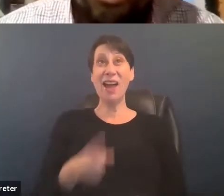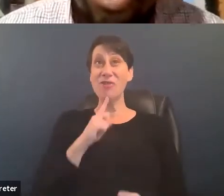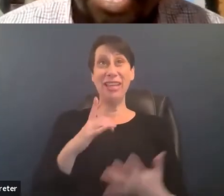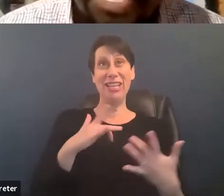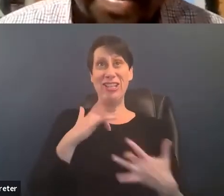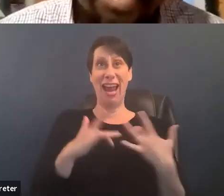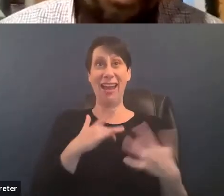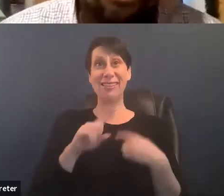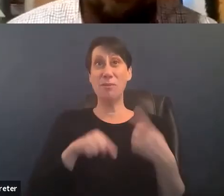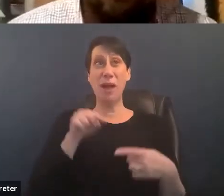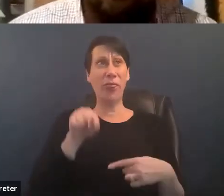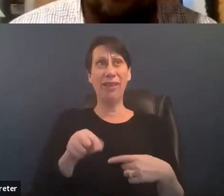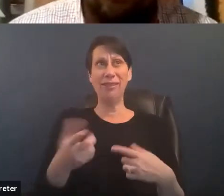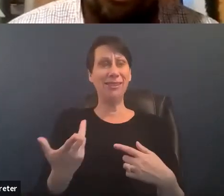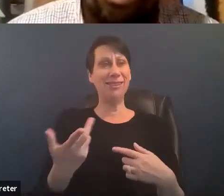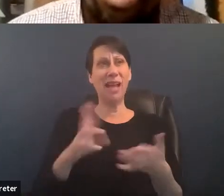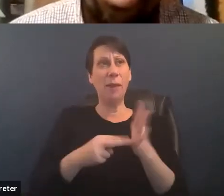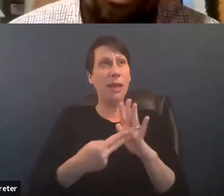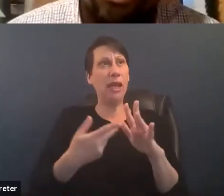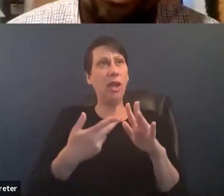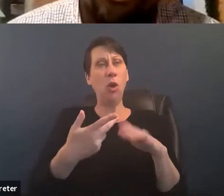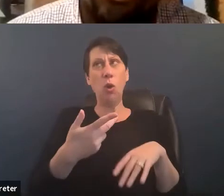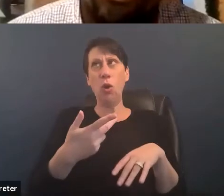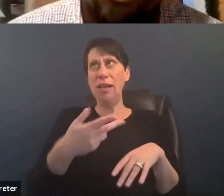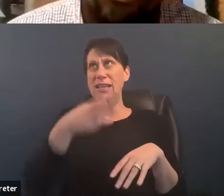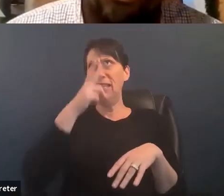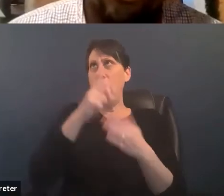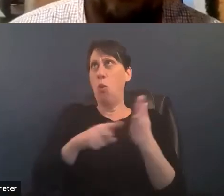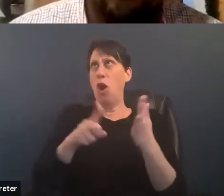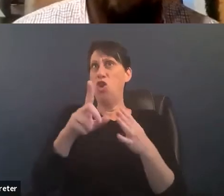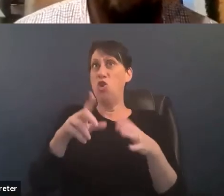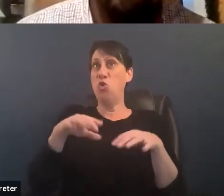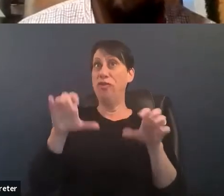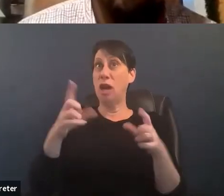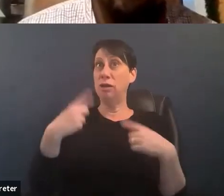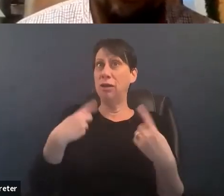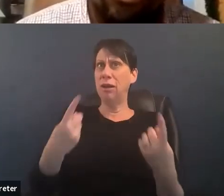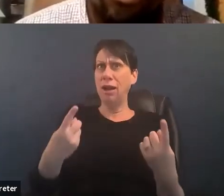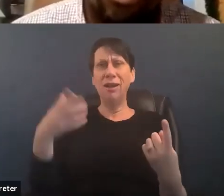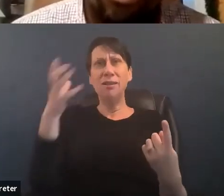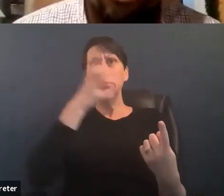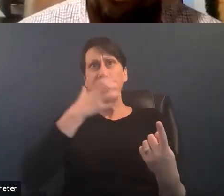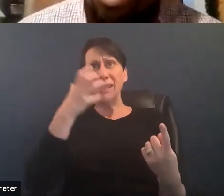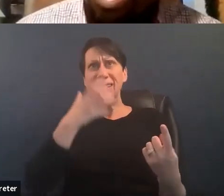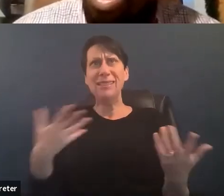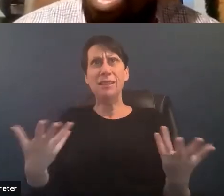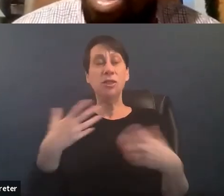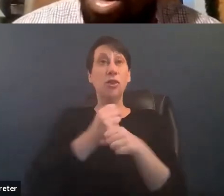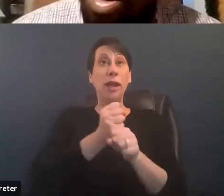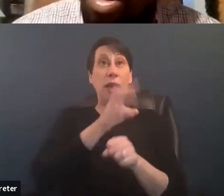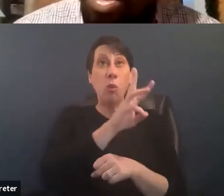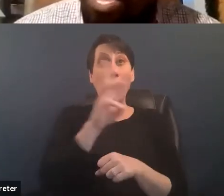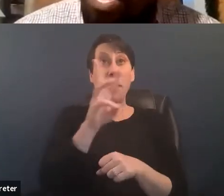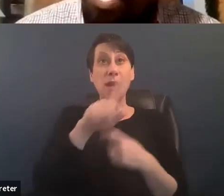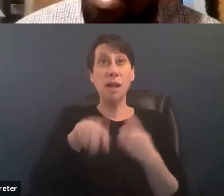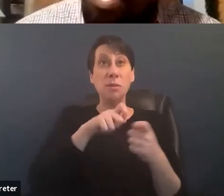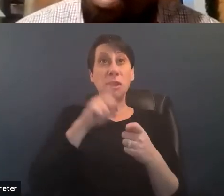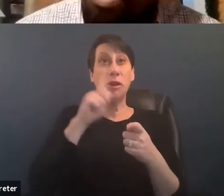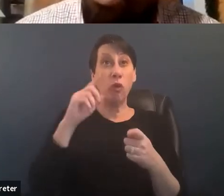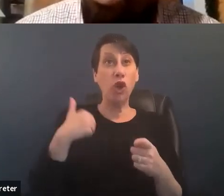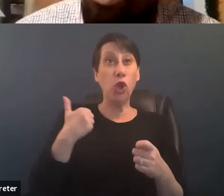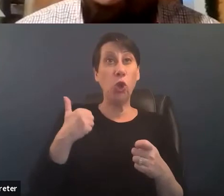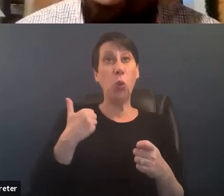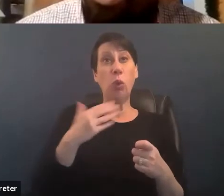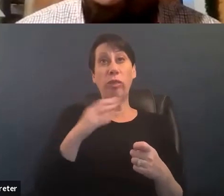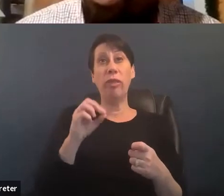because I mean, just watching what you all have done is amazing. Creating websites, you know, specifically for the youth and the